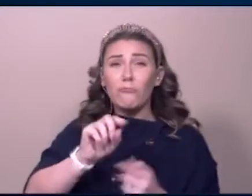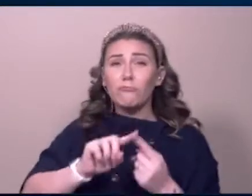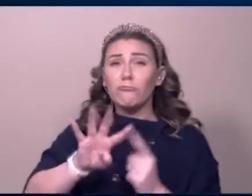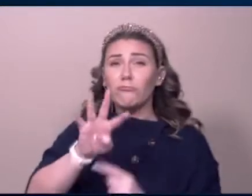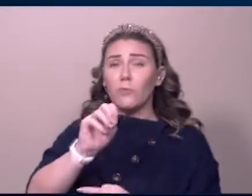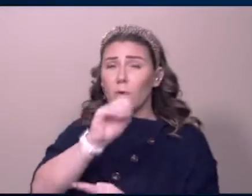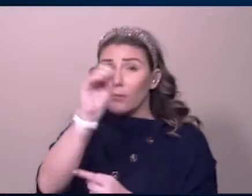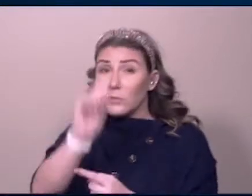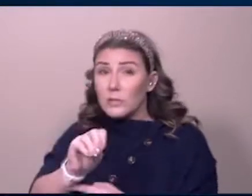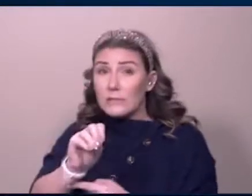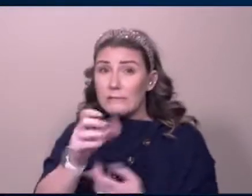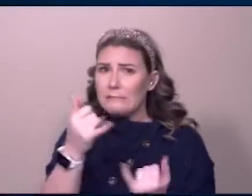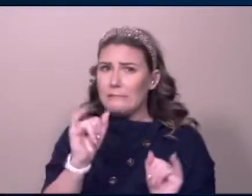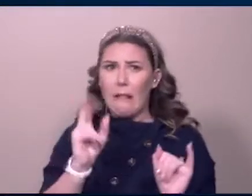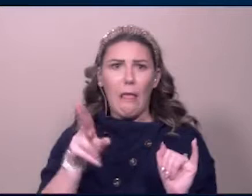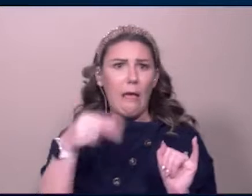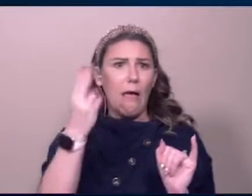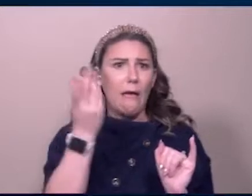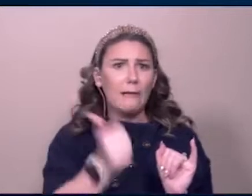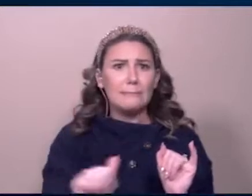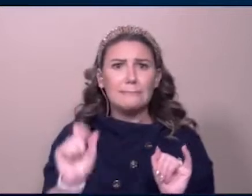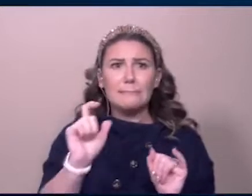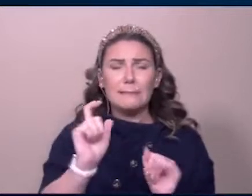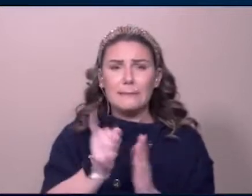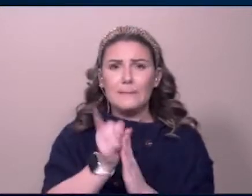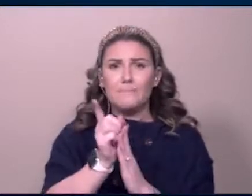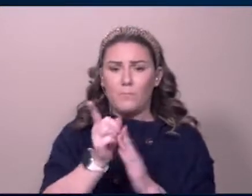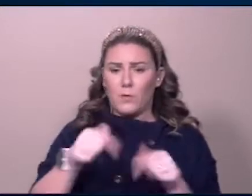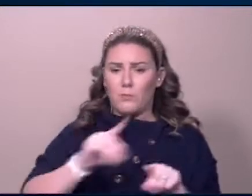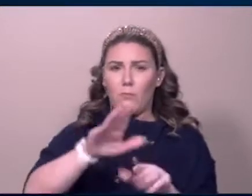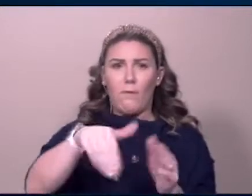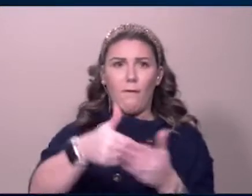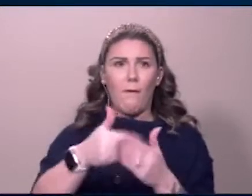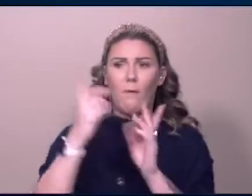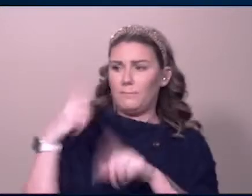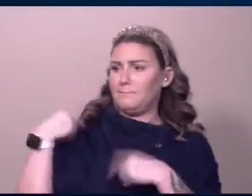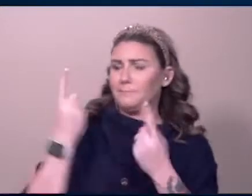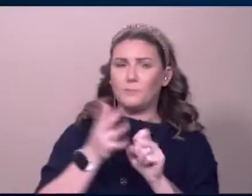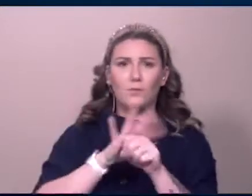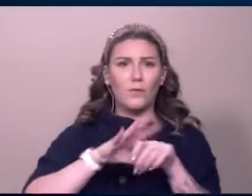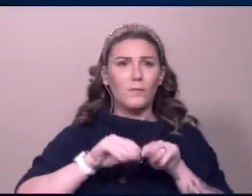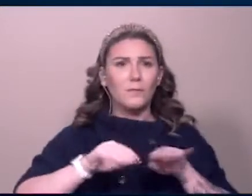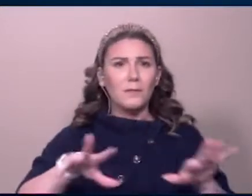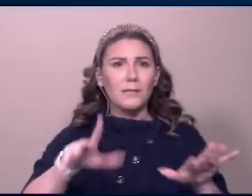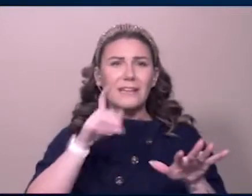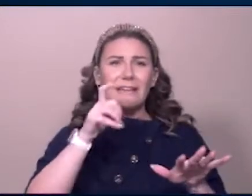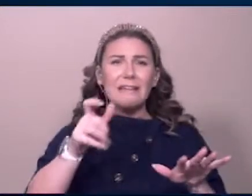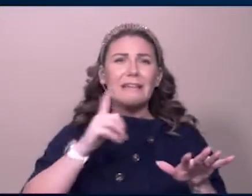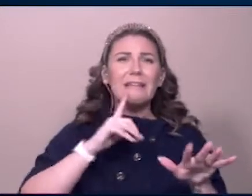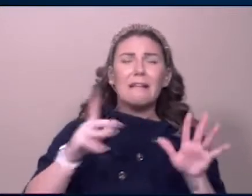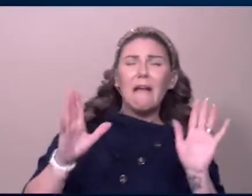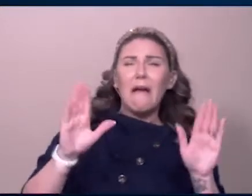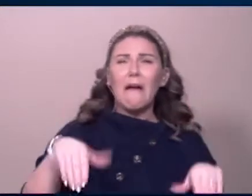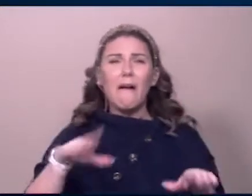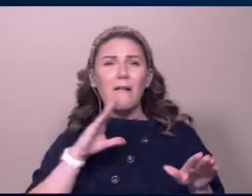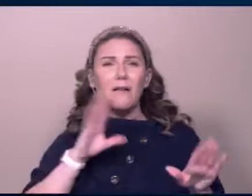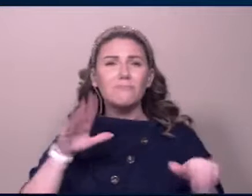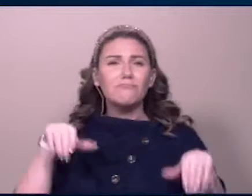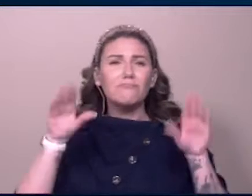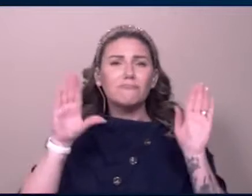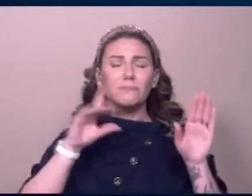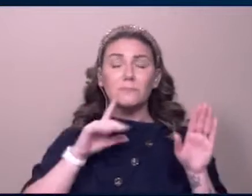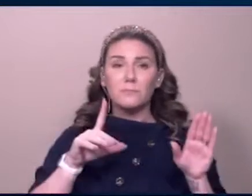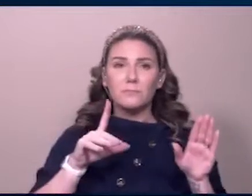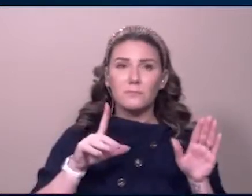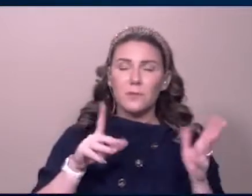they're still higher than at any other point of the entire pandemic. So don't get cocky. Remember, I don't want to make a